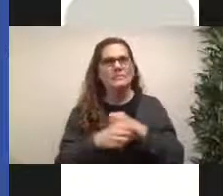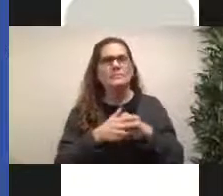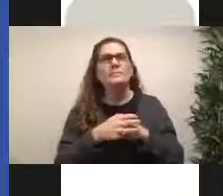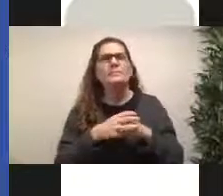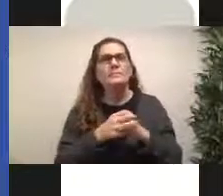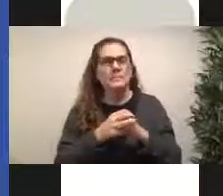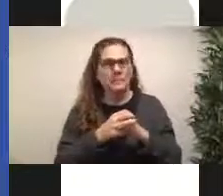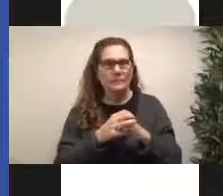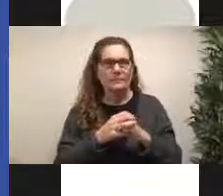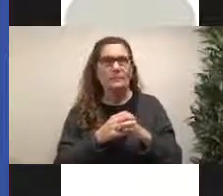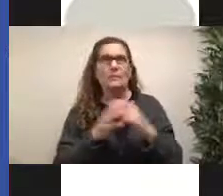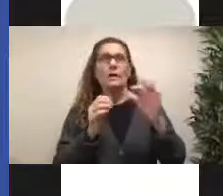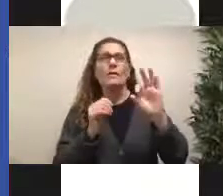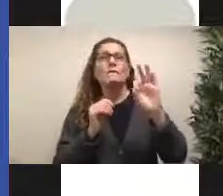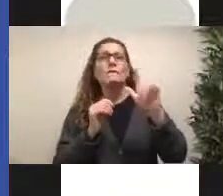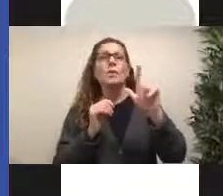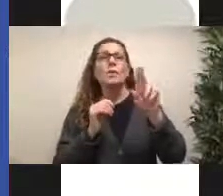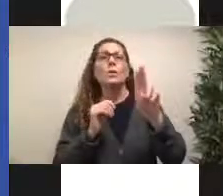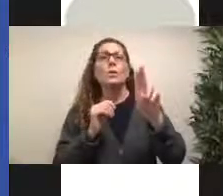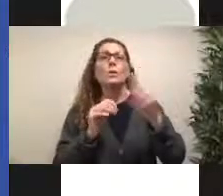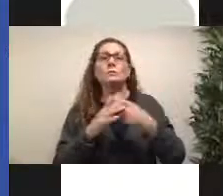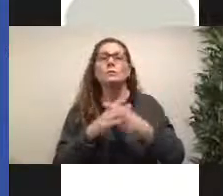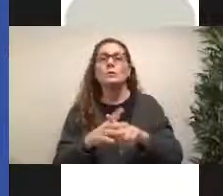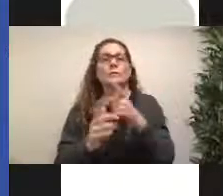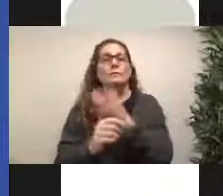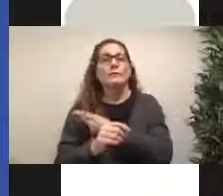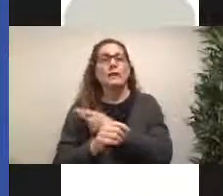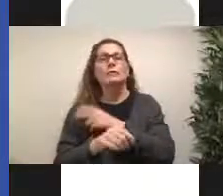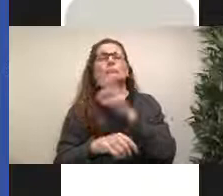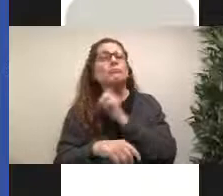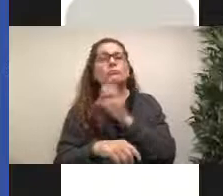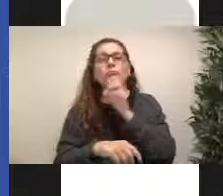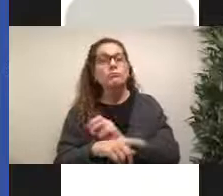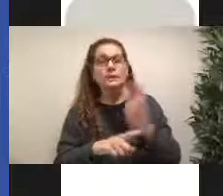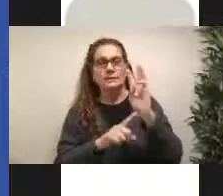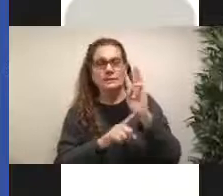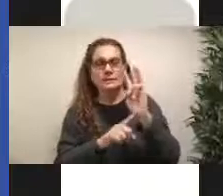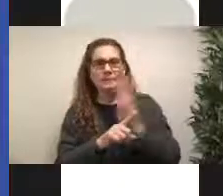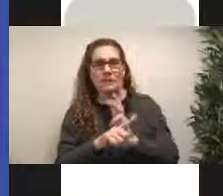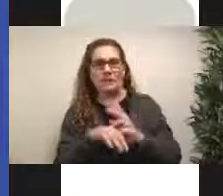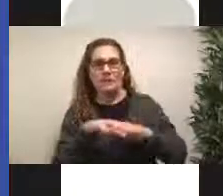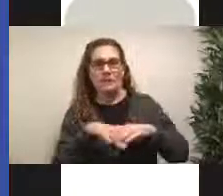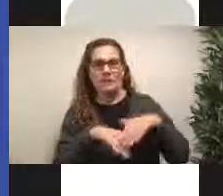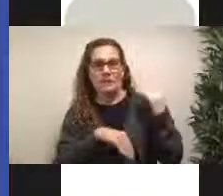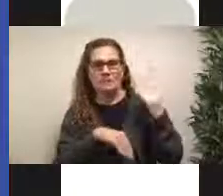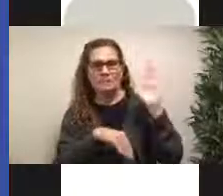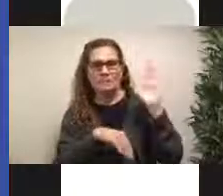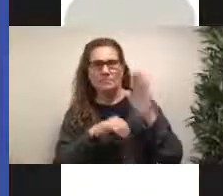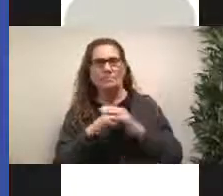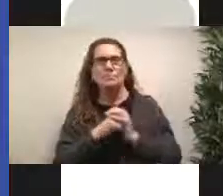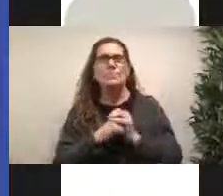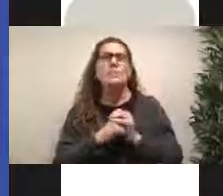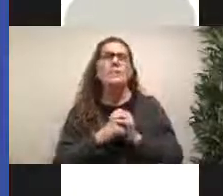health department has been offering flu shots alongside COVID-19 vaccines at all of our clinics, and flu vaccine is also